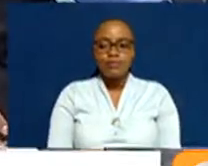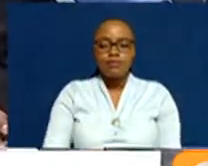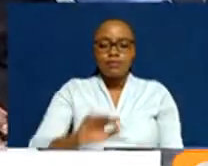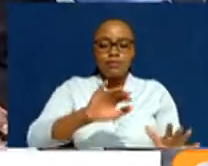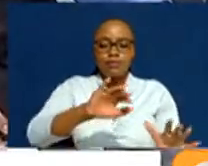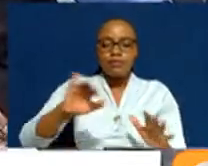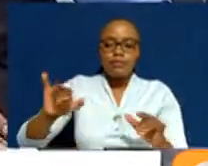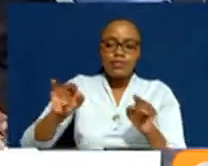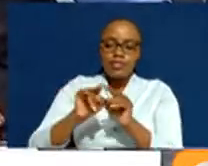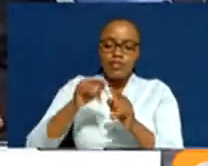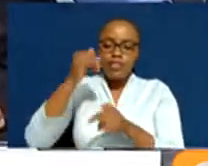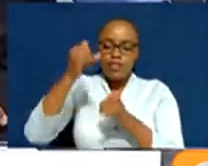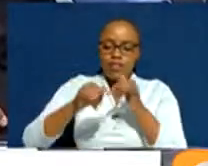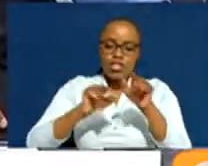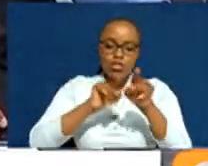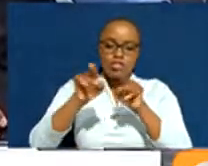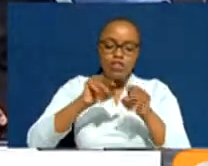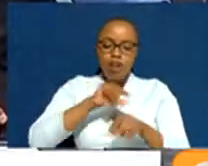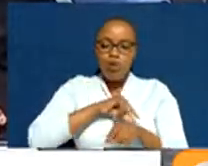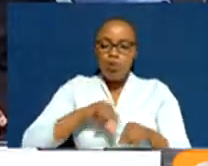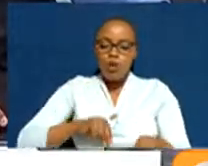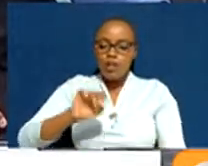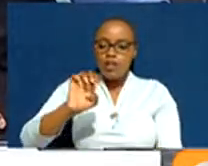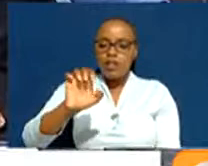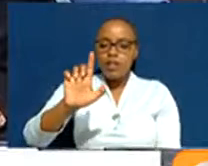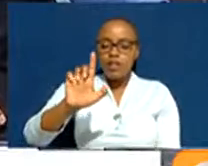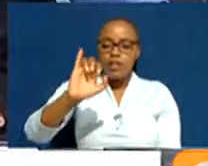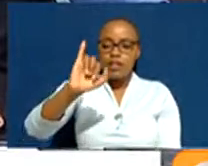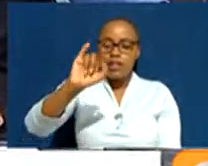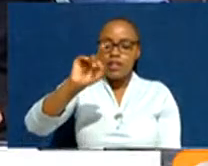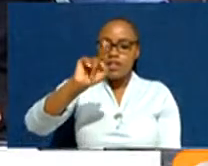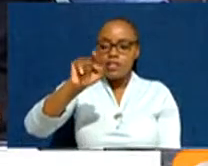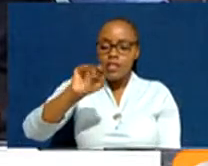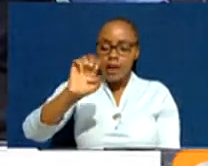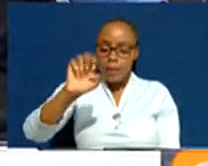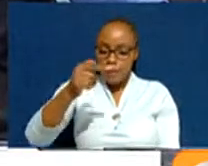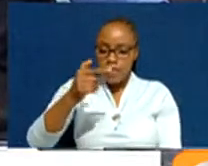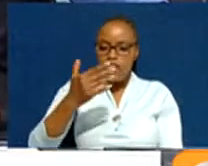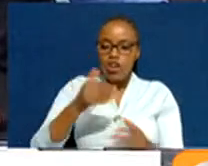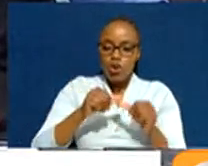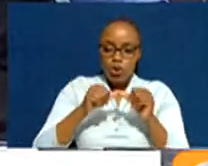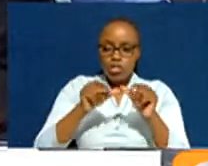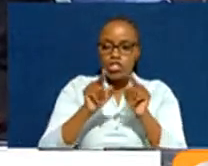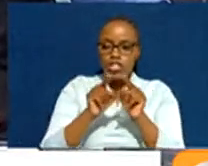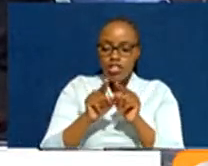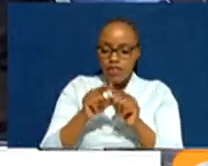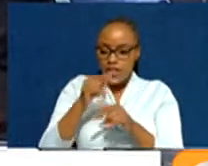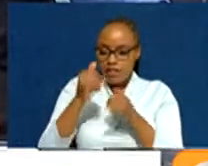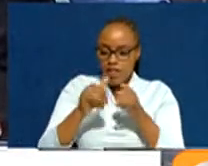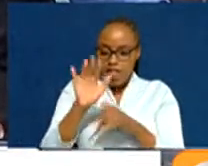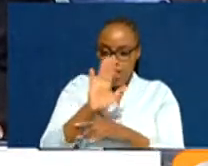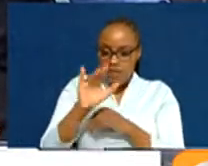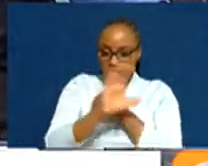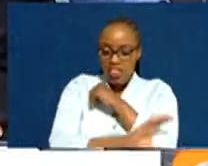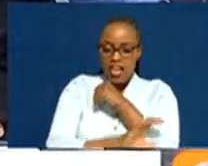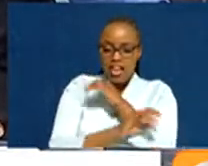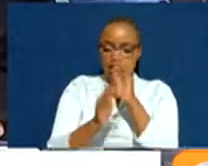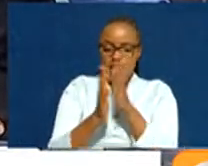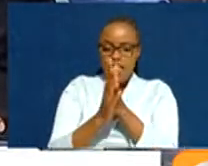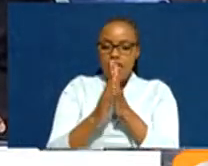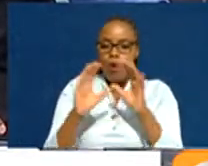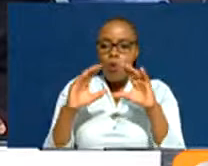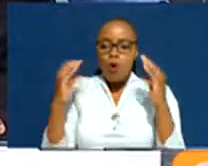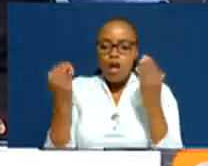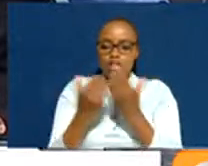Now, as the final journey of Queen Elizabeth II continues and the United Kingdom bids farewell, the country and the world at large